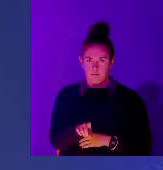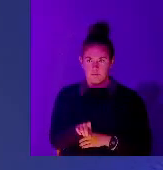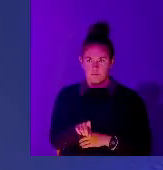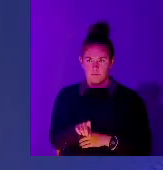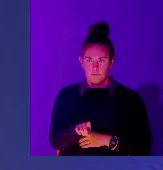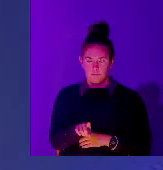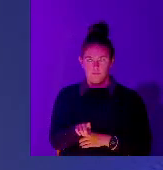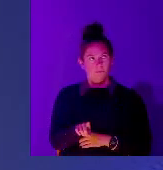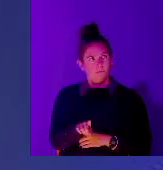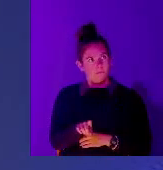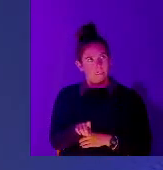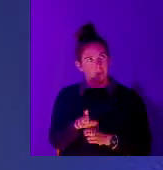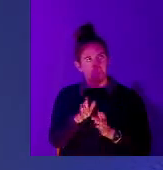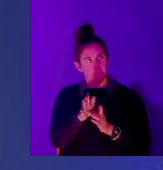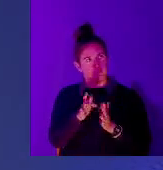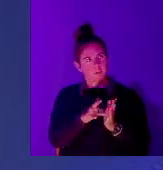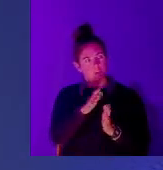God?